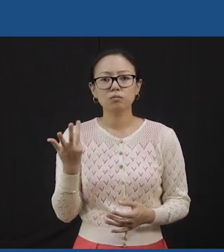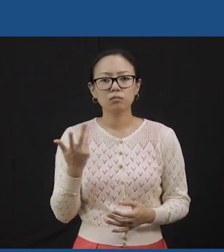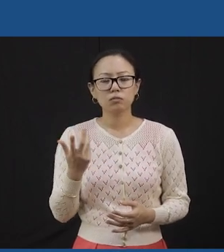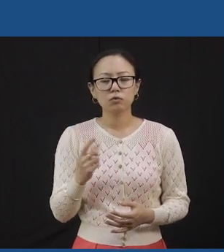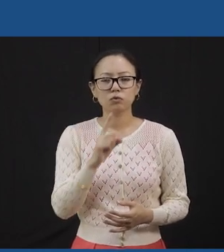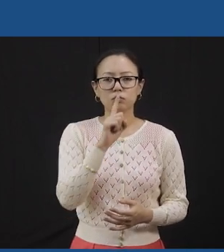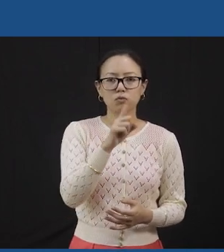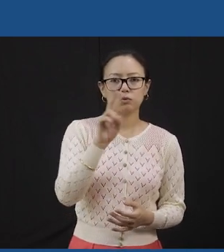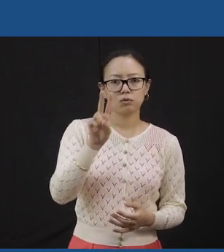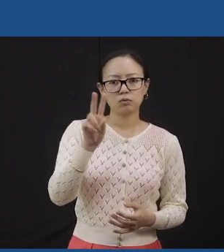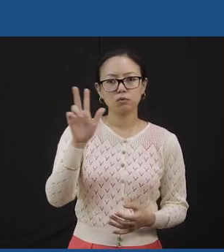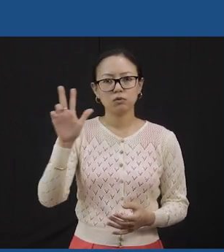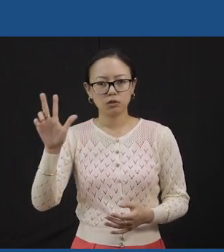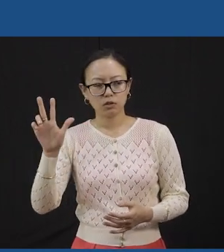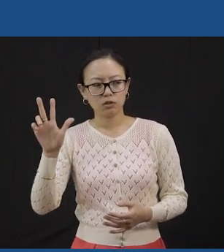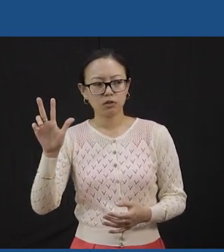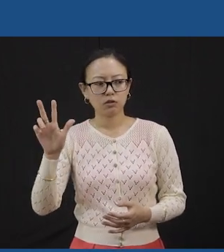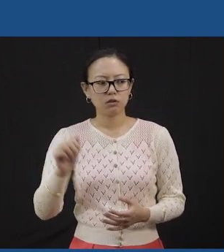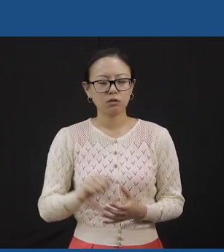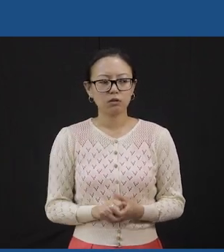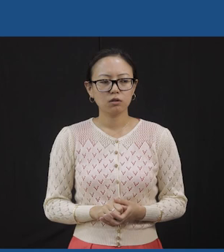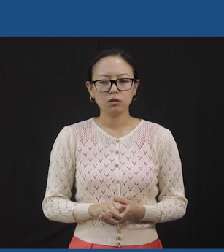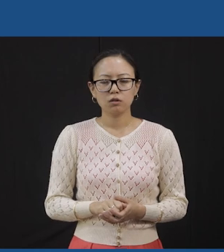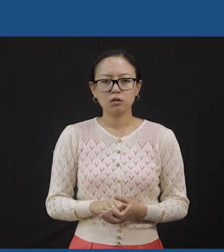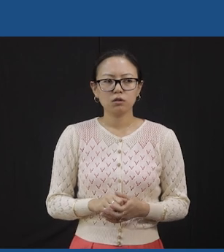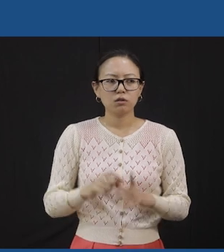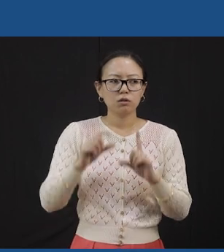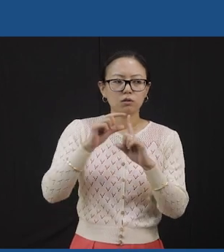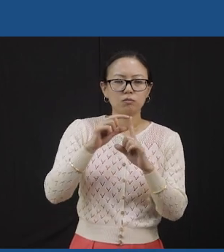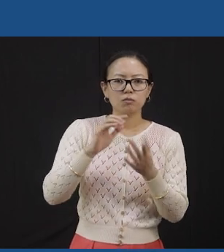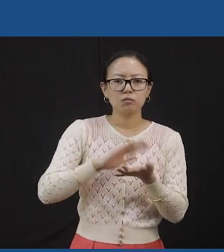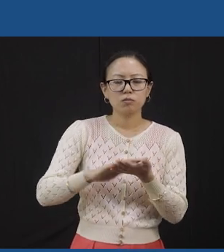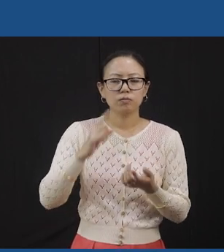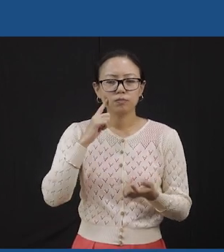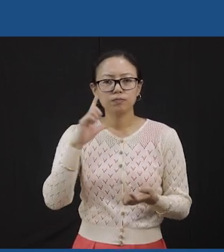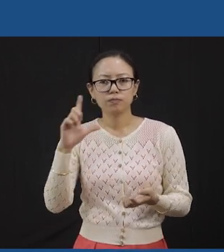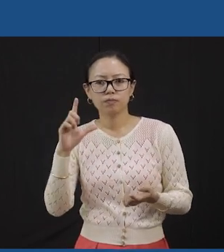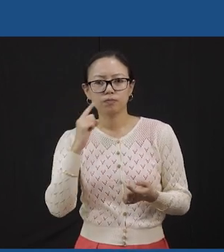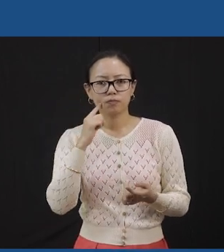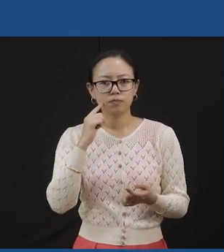128. Number of white roses saplings were 76.